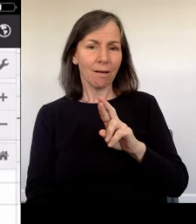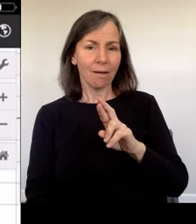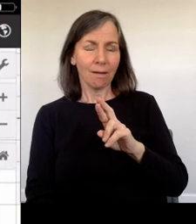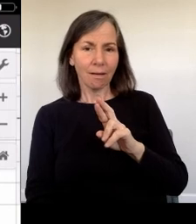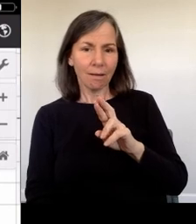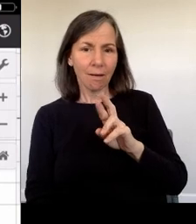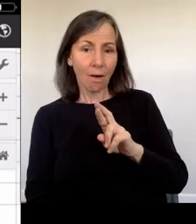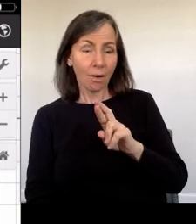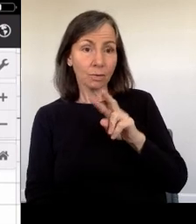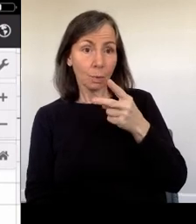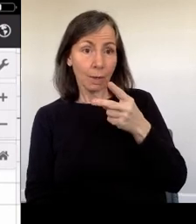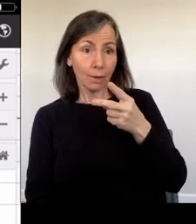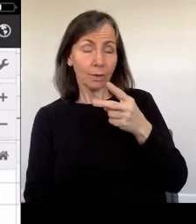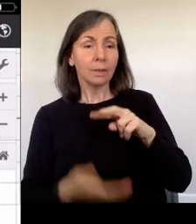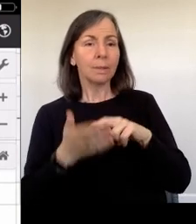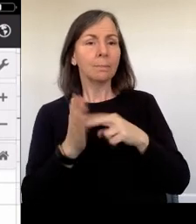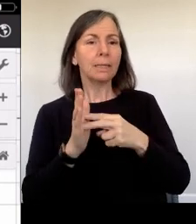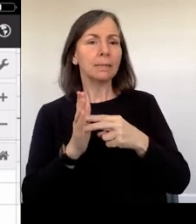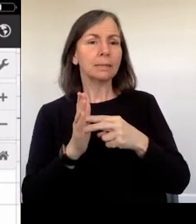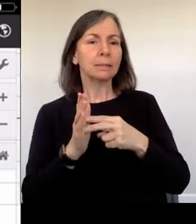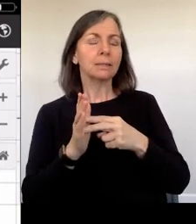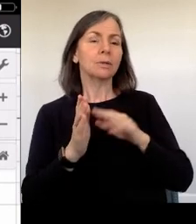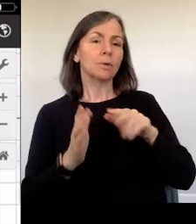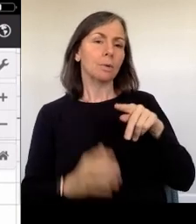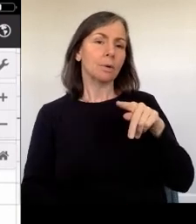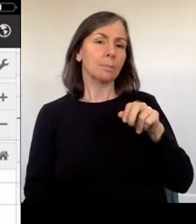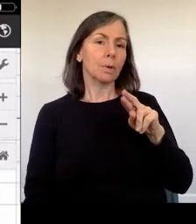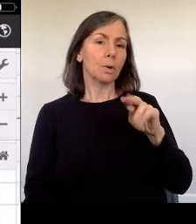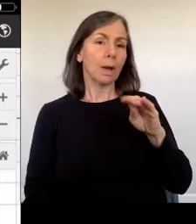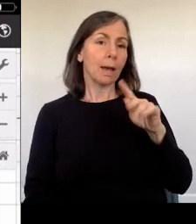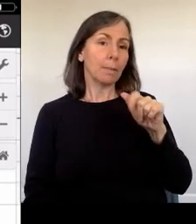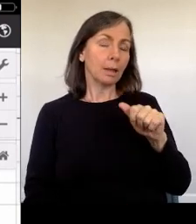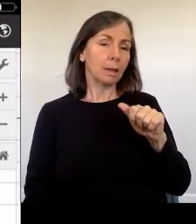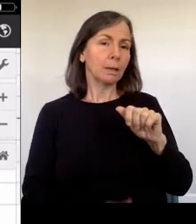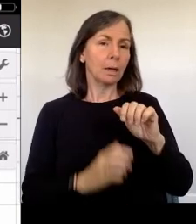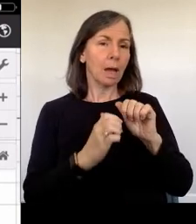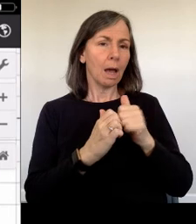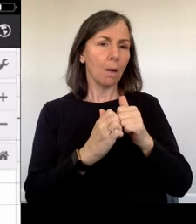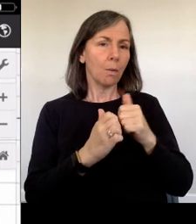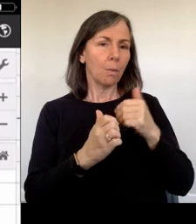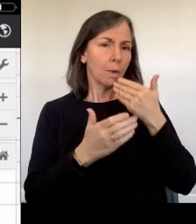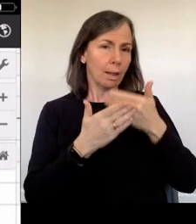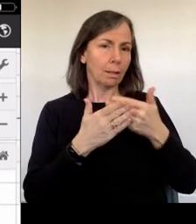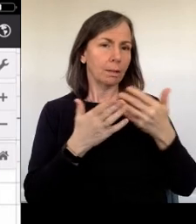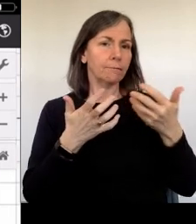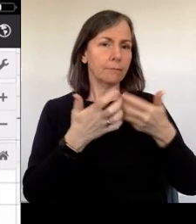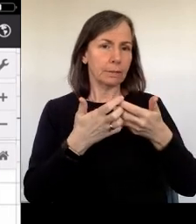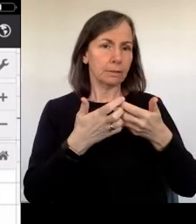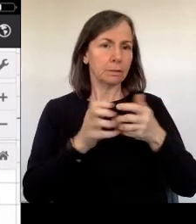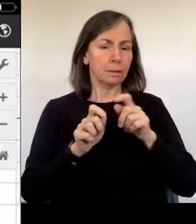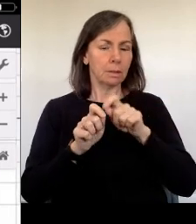you how good your parabola is at fitting those points. So in our case, if